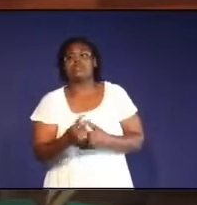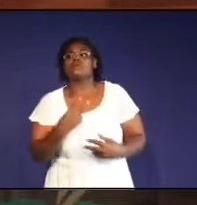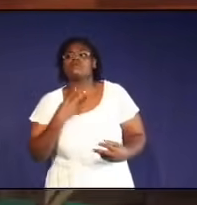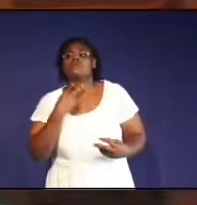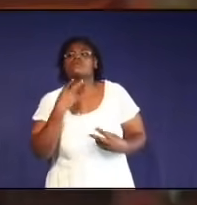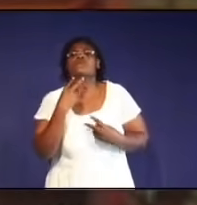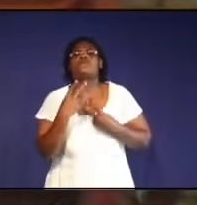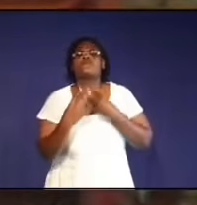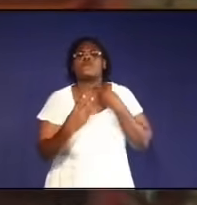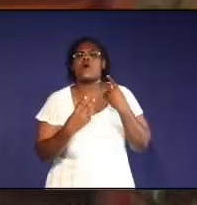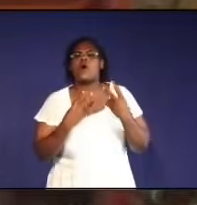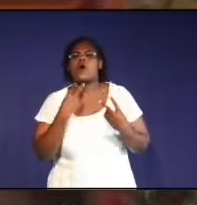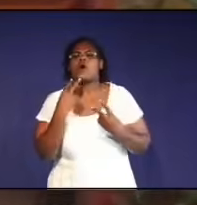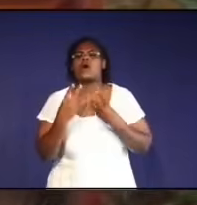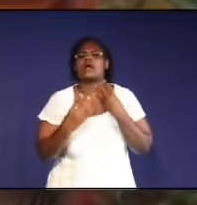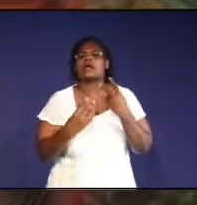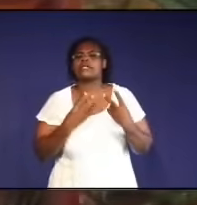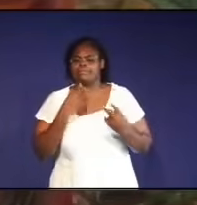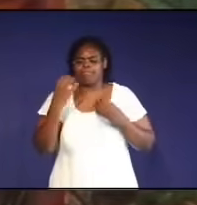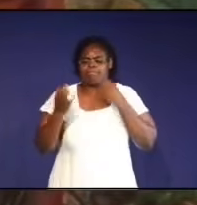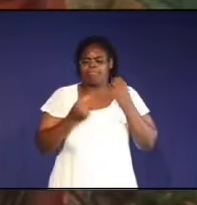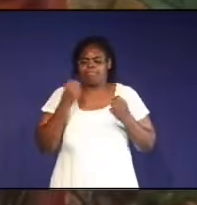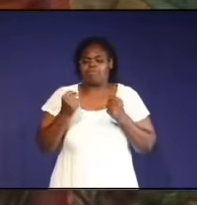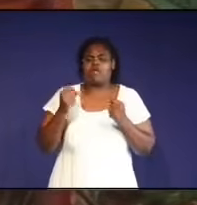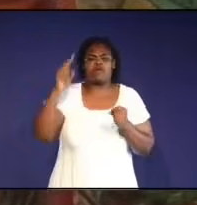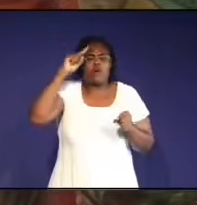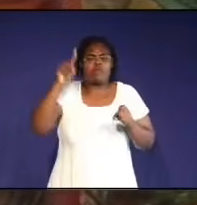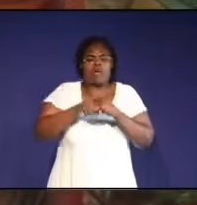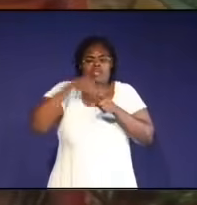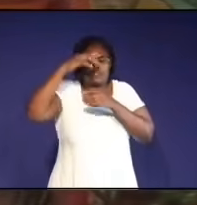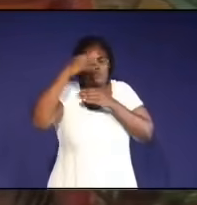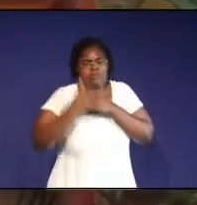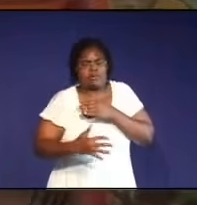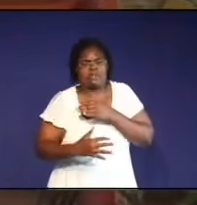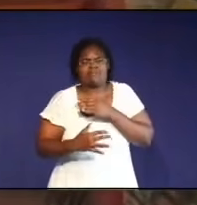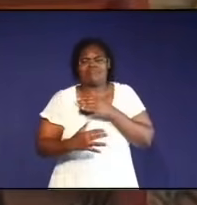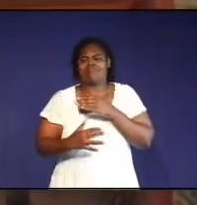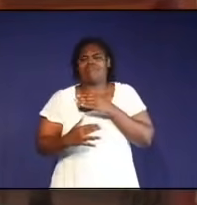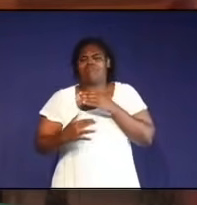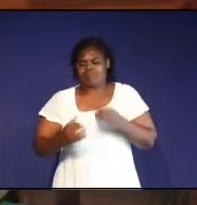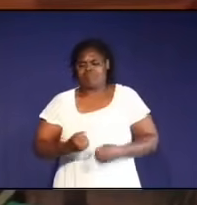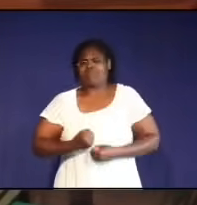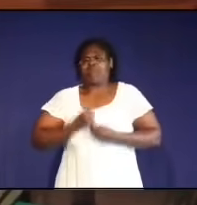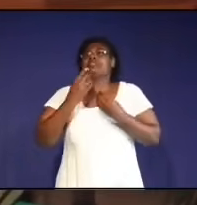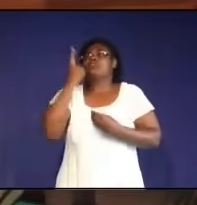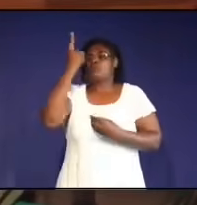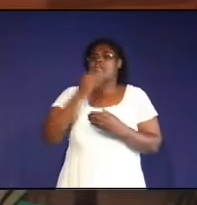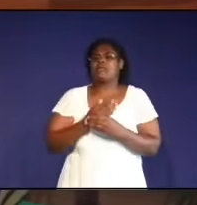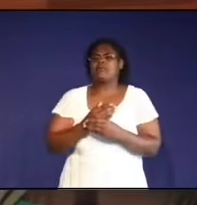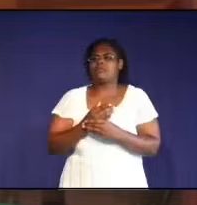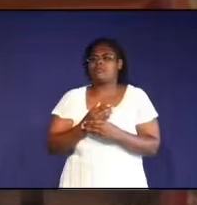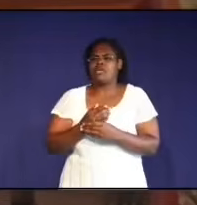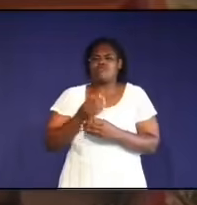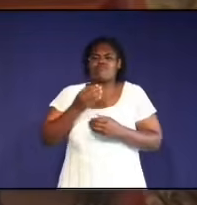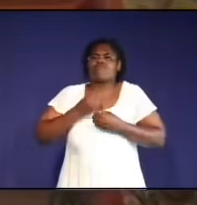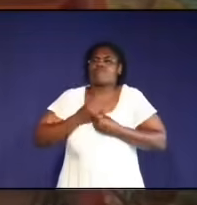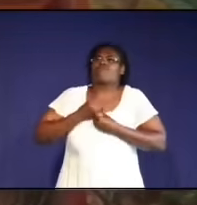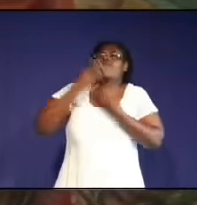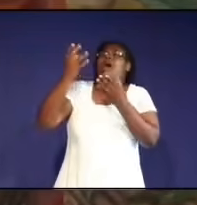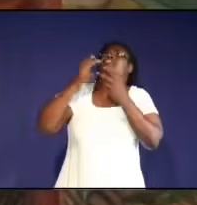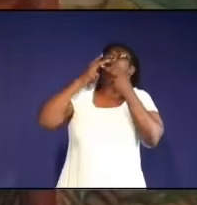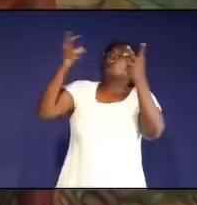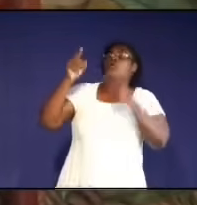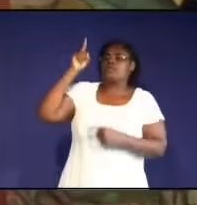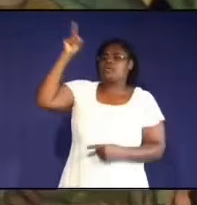voice of your brother's blood speaks to me, cries to me.